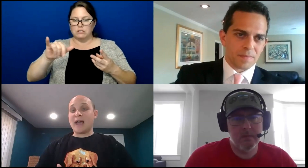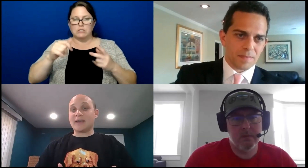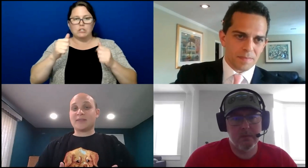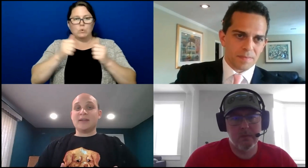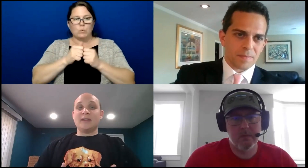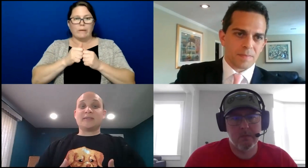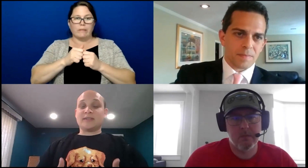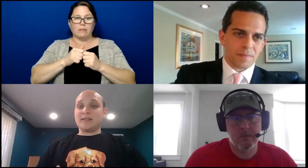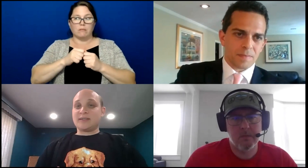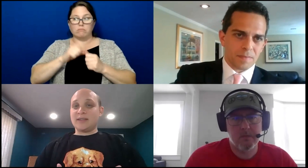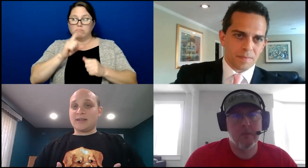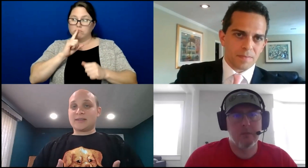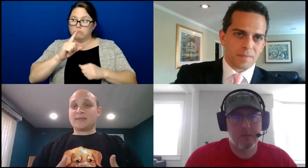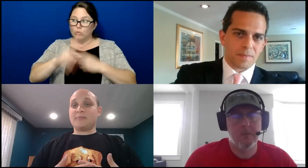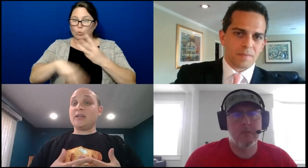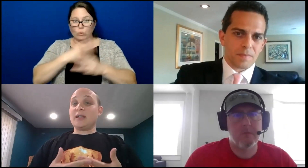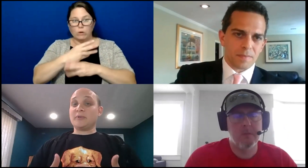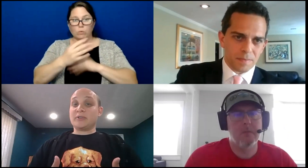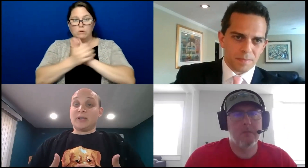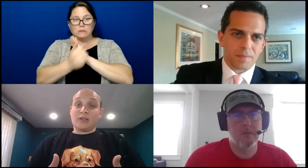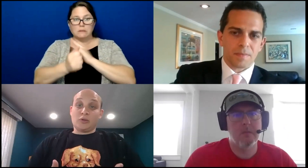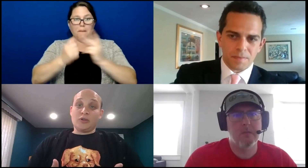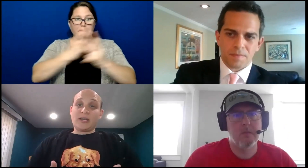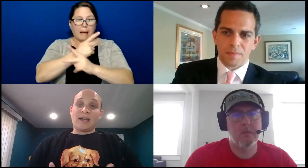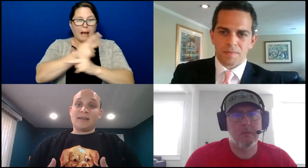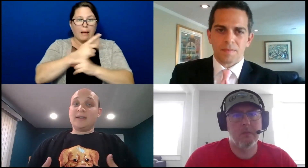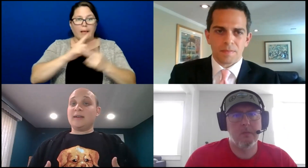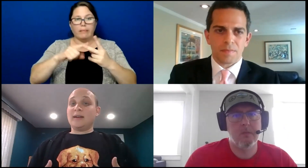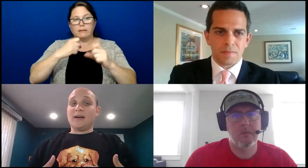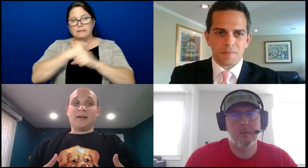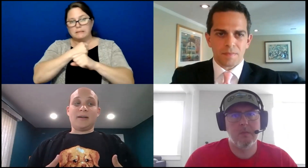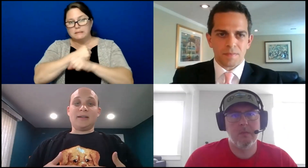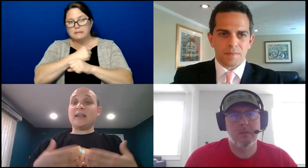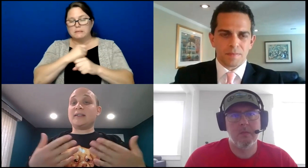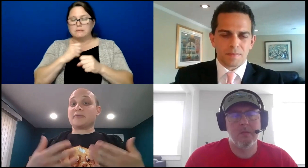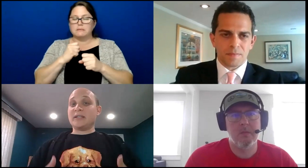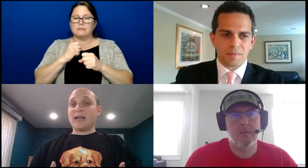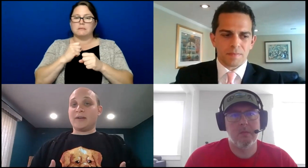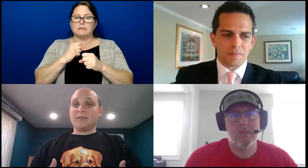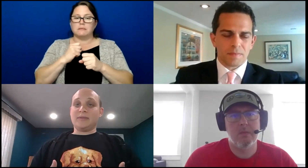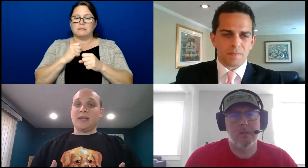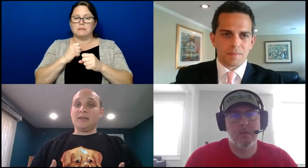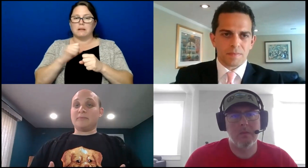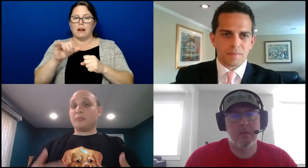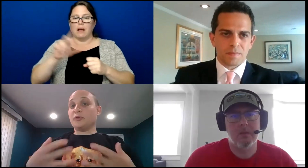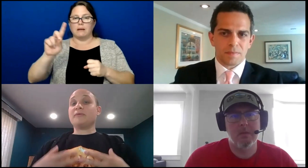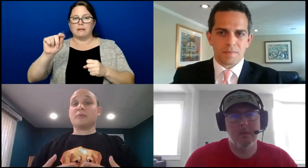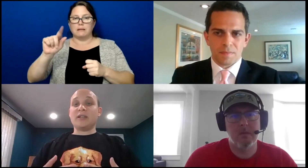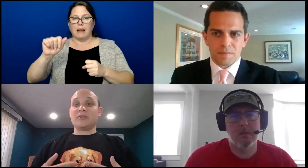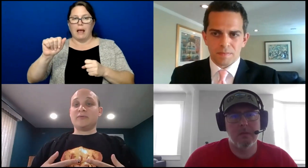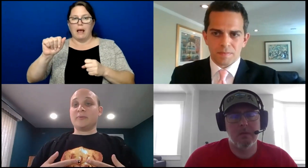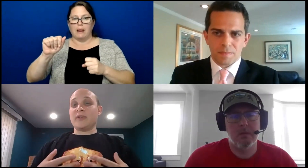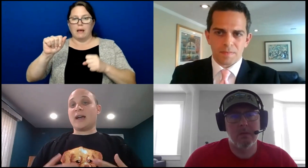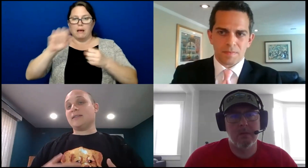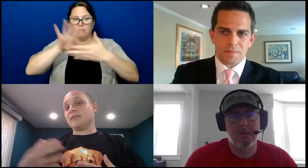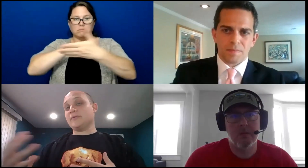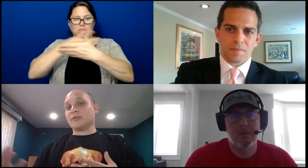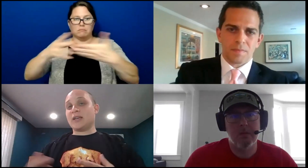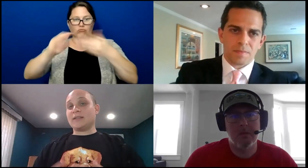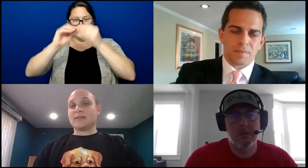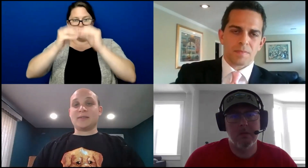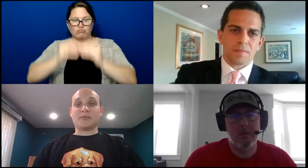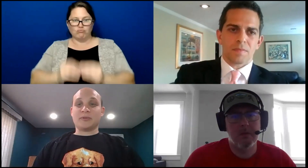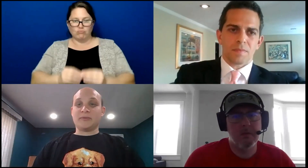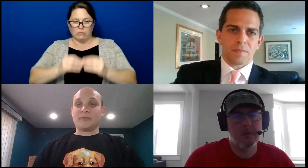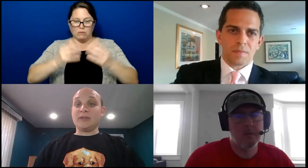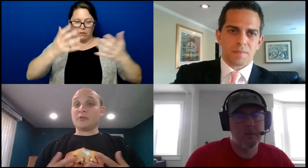like math, statistics, being able to like look at a data readout and pull information from that and convert